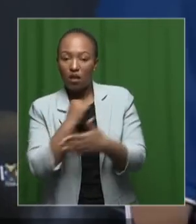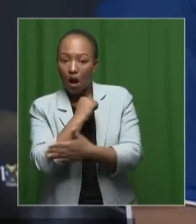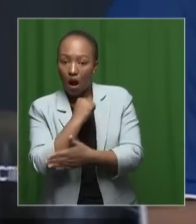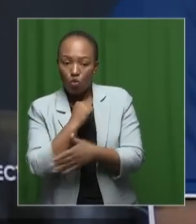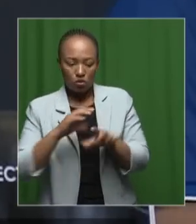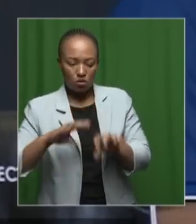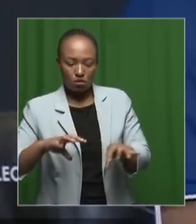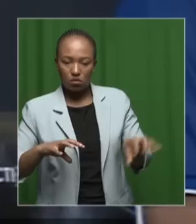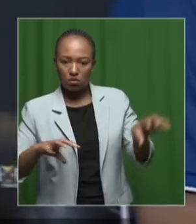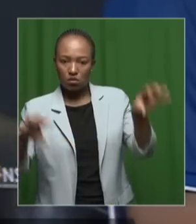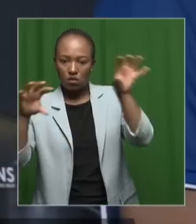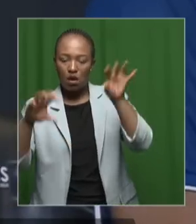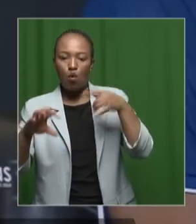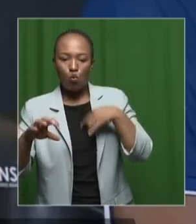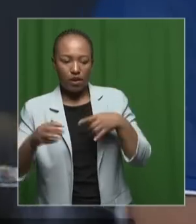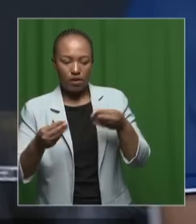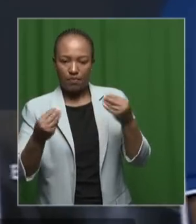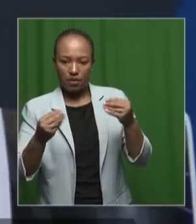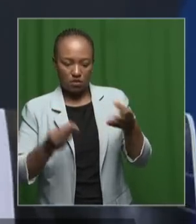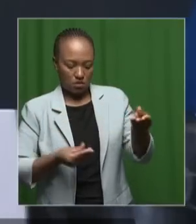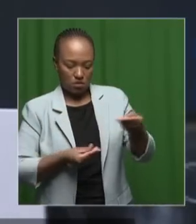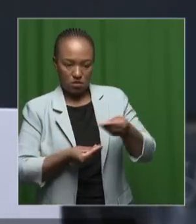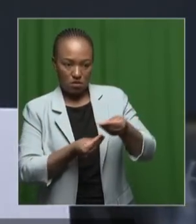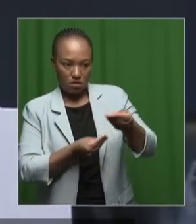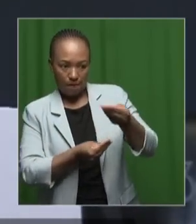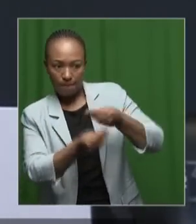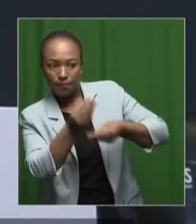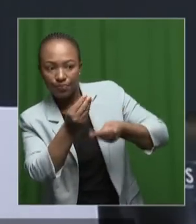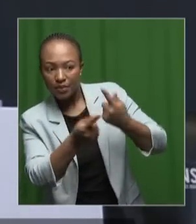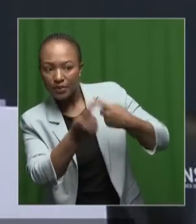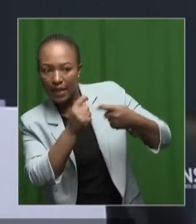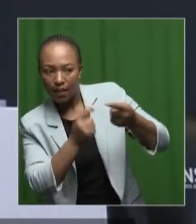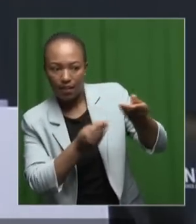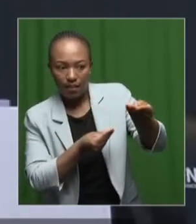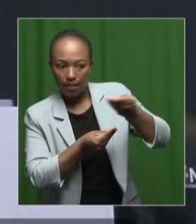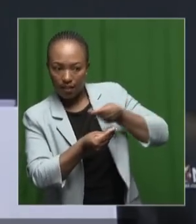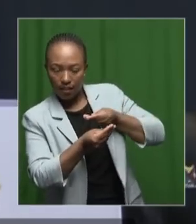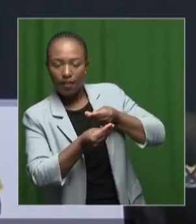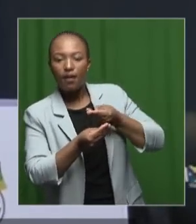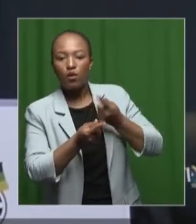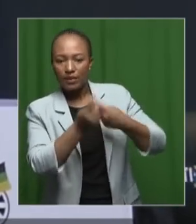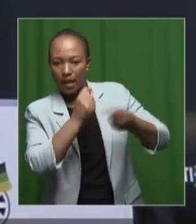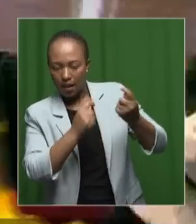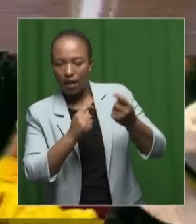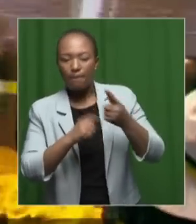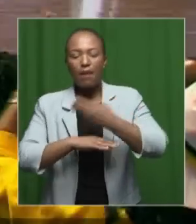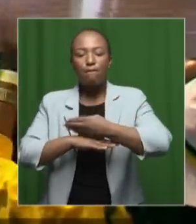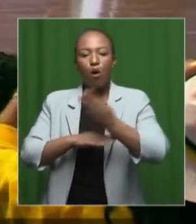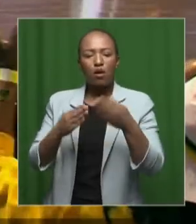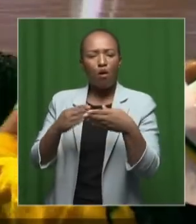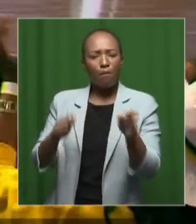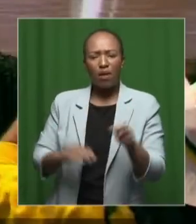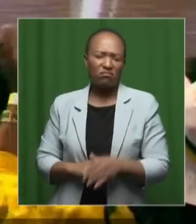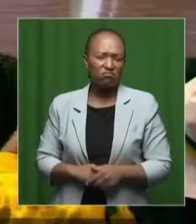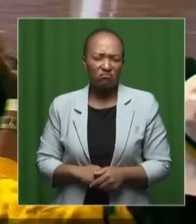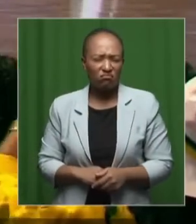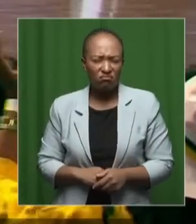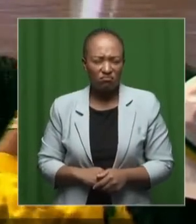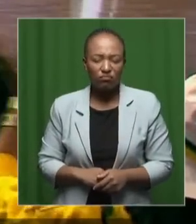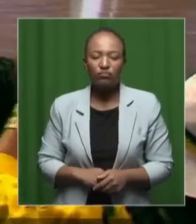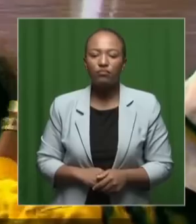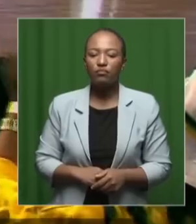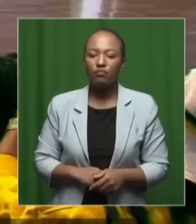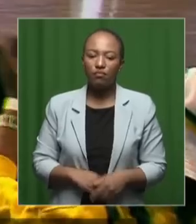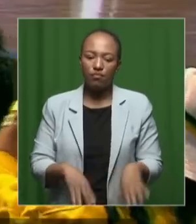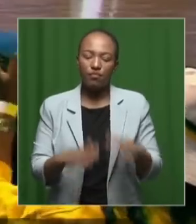And so it's a misnomer to say it means there must be no border. It's not true at all. Just a quick question before I move on to